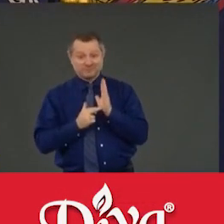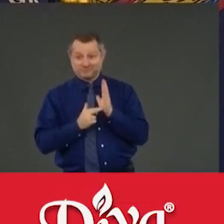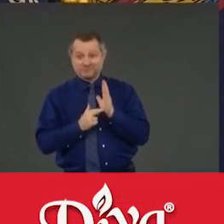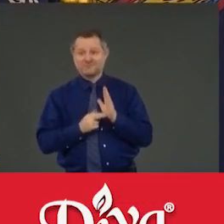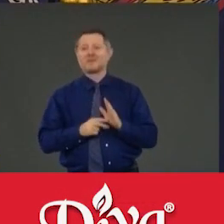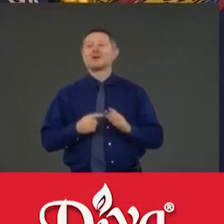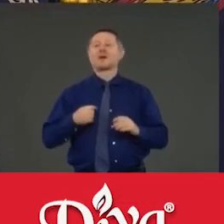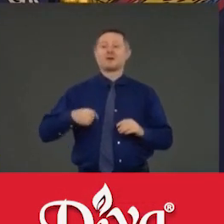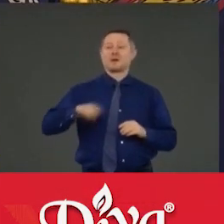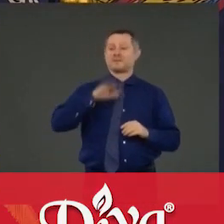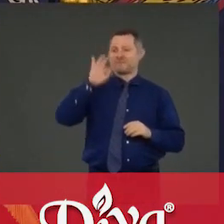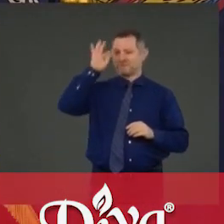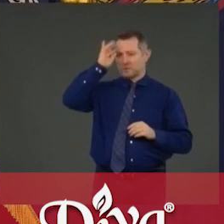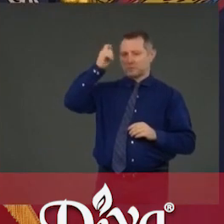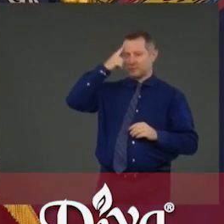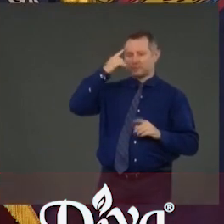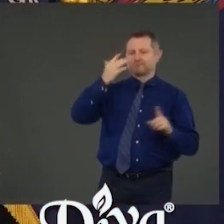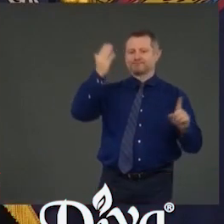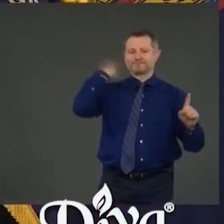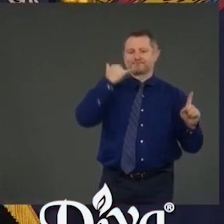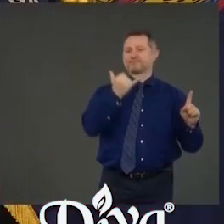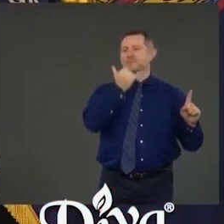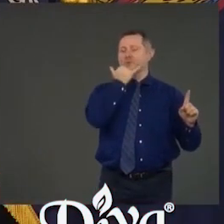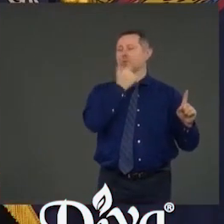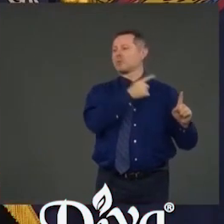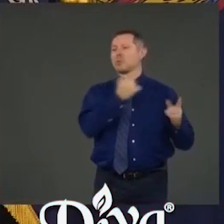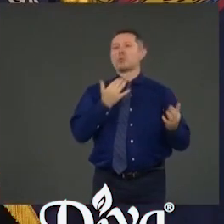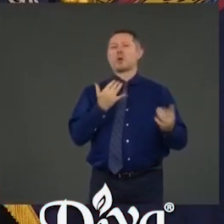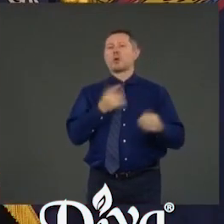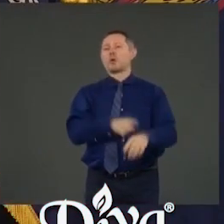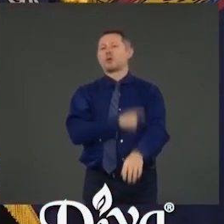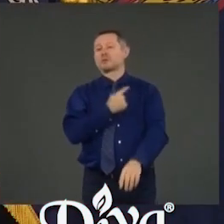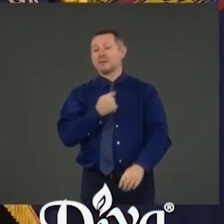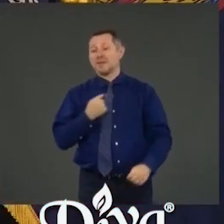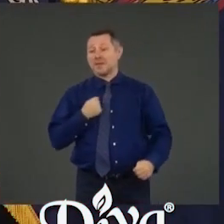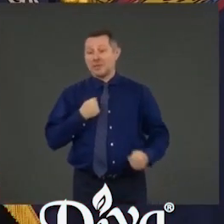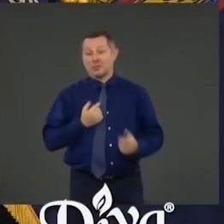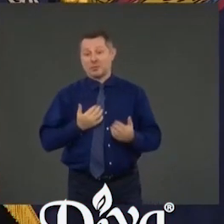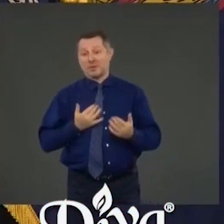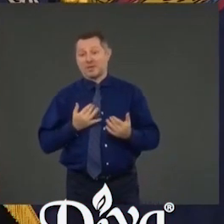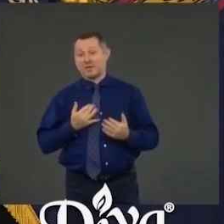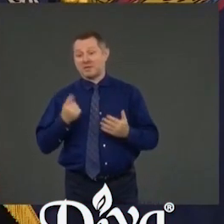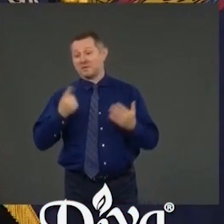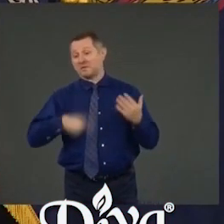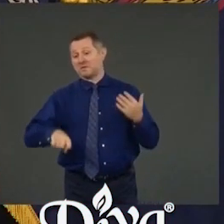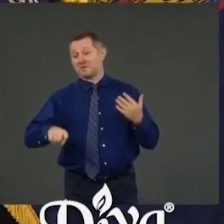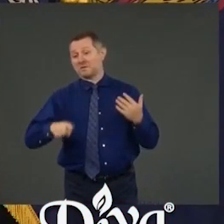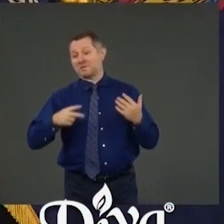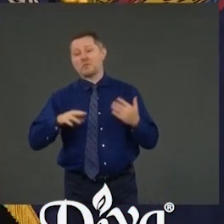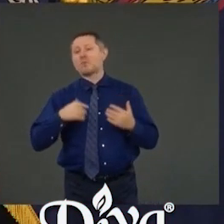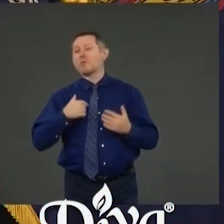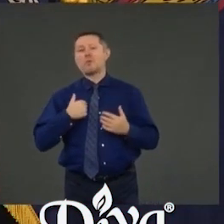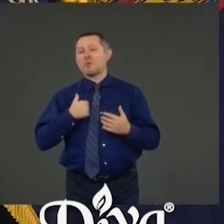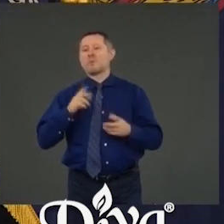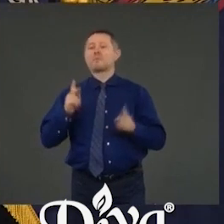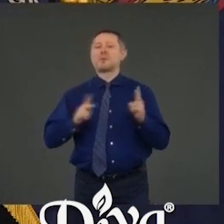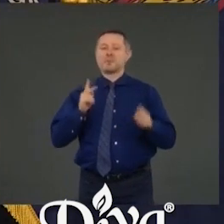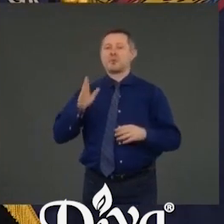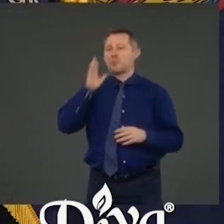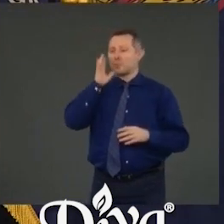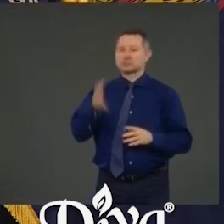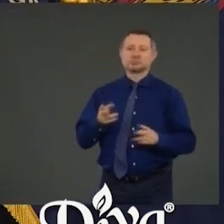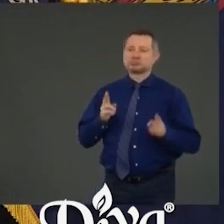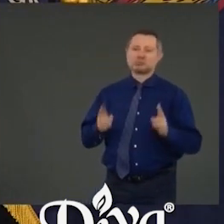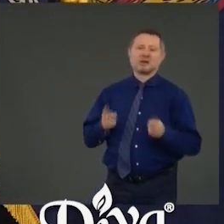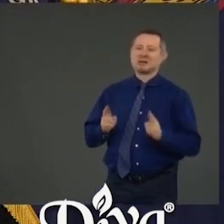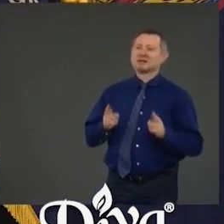mistake. If you give people time, what you actually do is you force people to rush back,